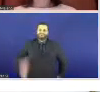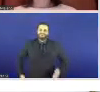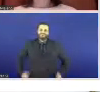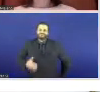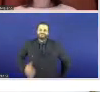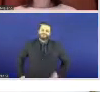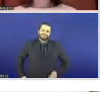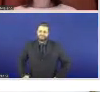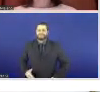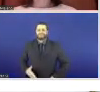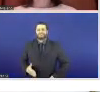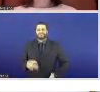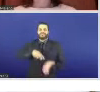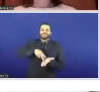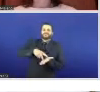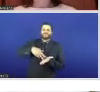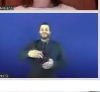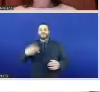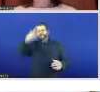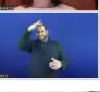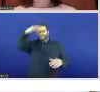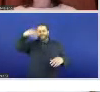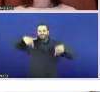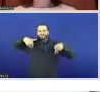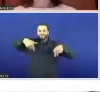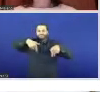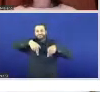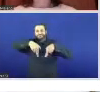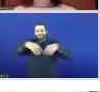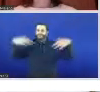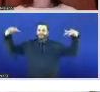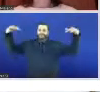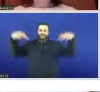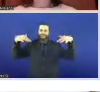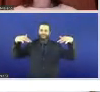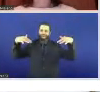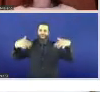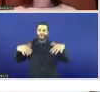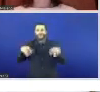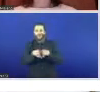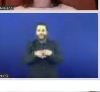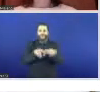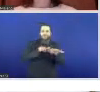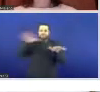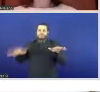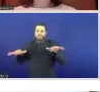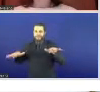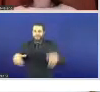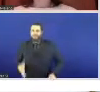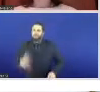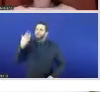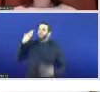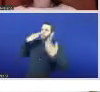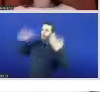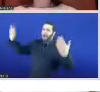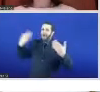which had a transformative impact over the last year, it was mostly young men and women, but many